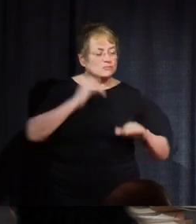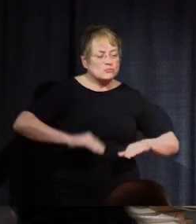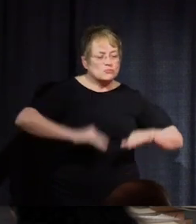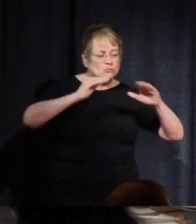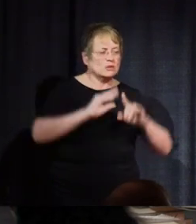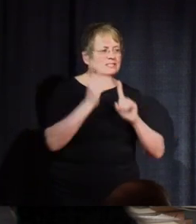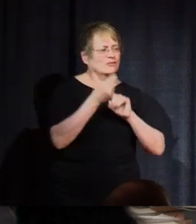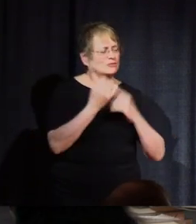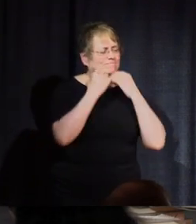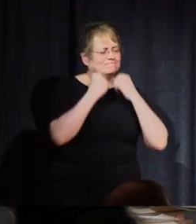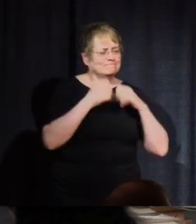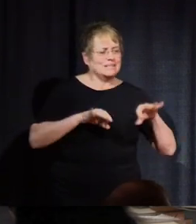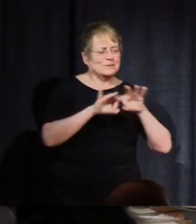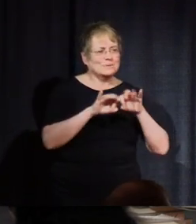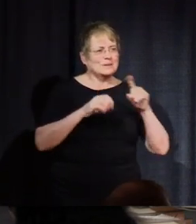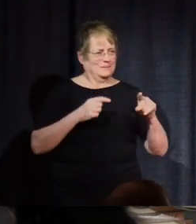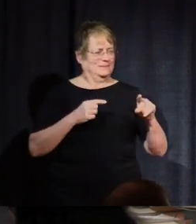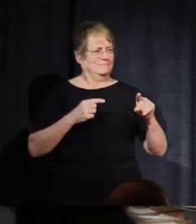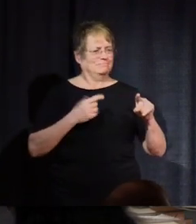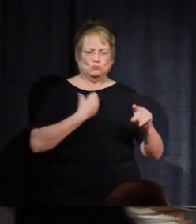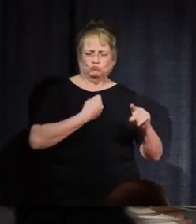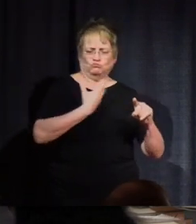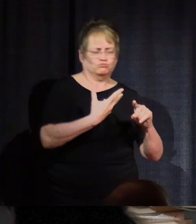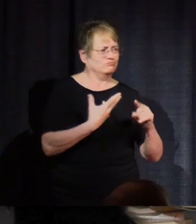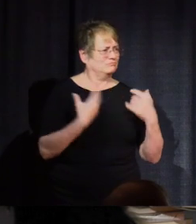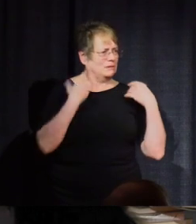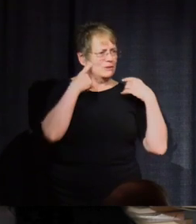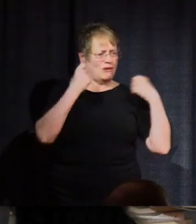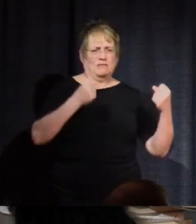women they're finding their voices with ease